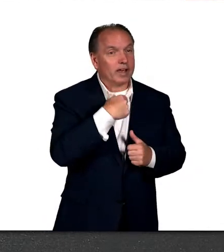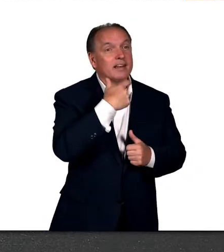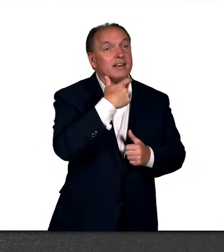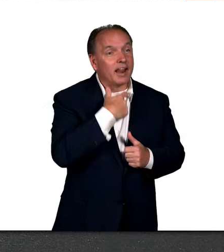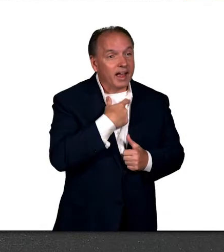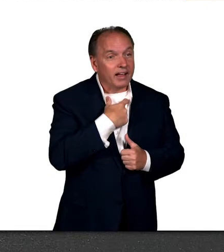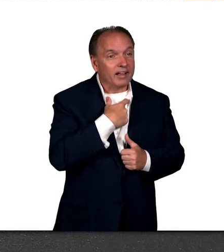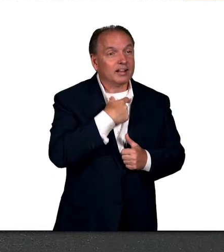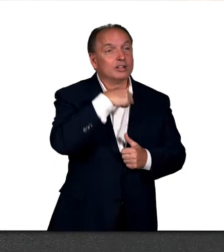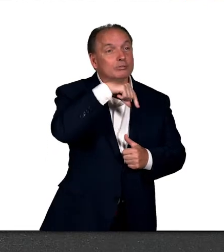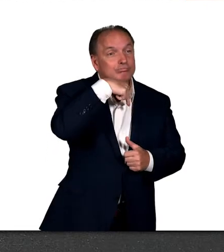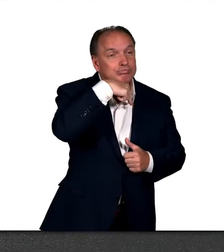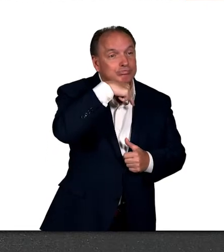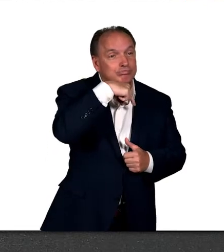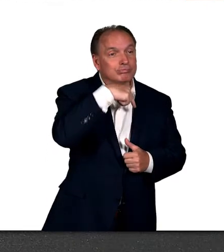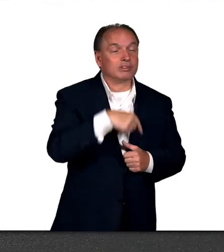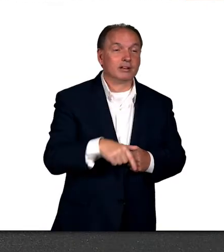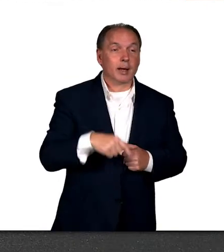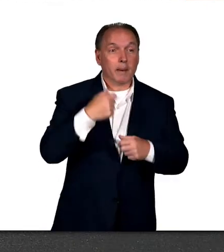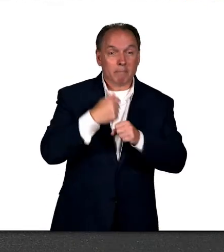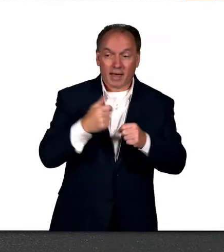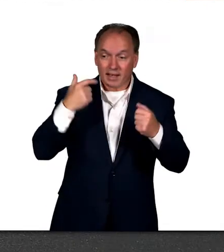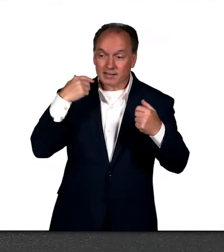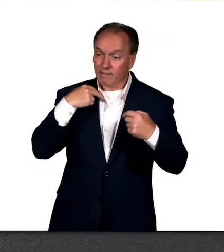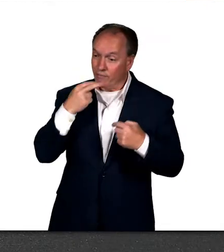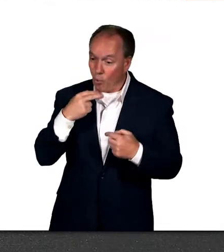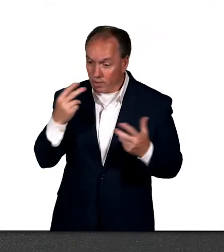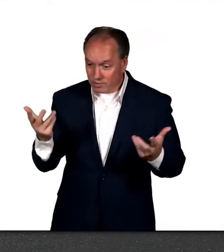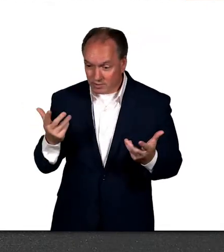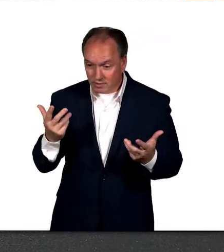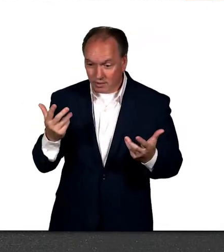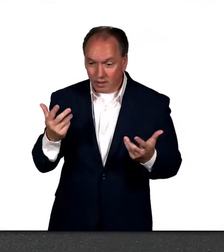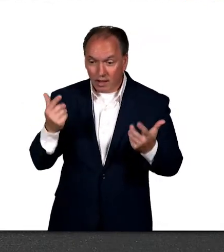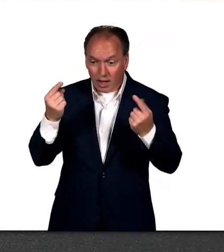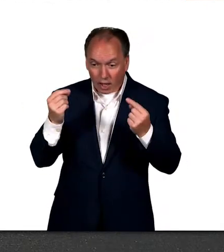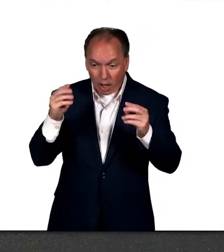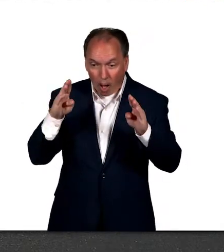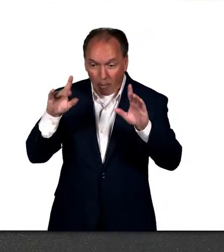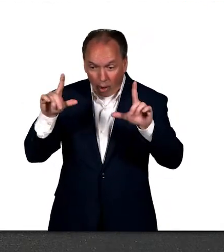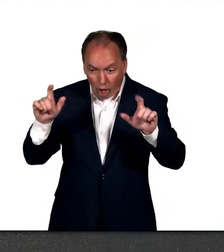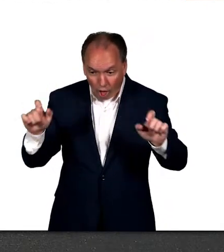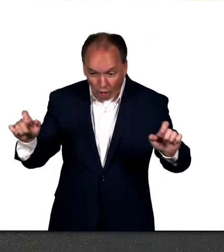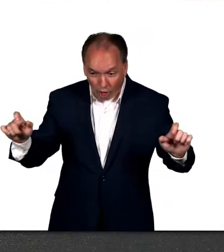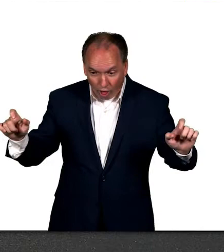red neck. The turkey, it makes a sound like this.